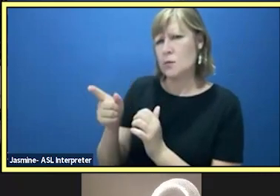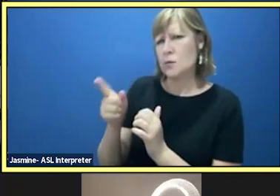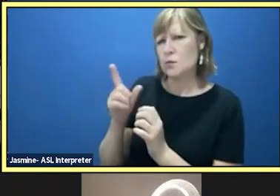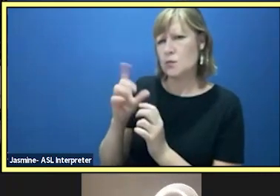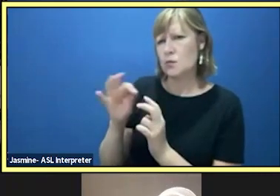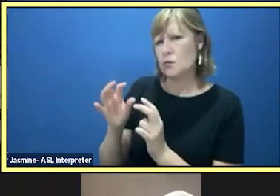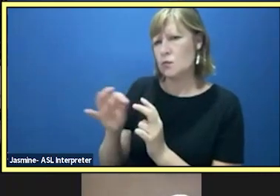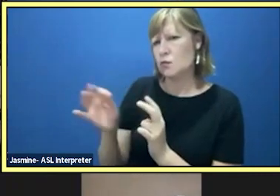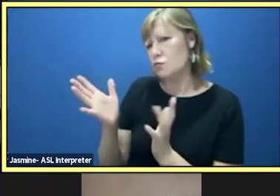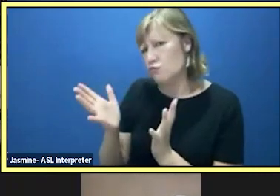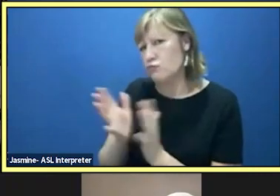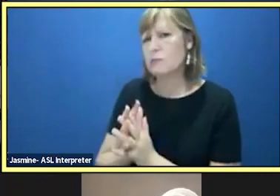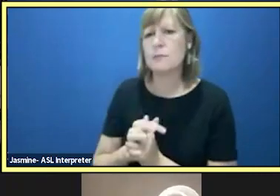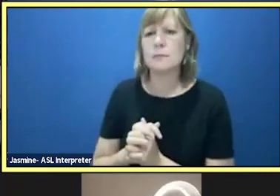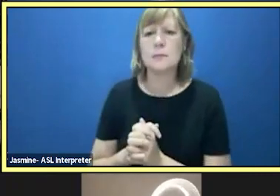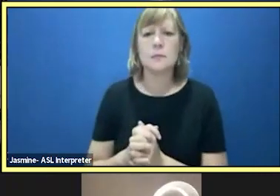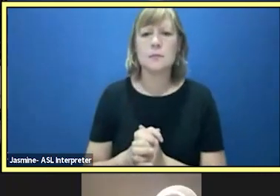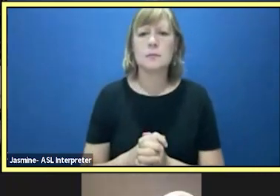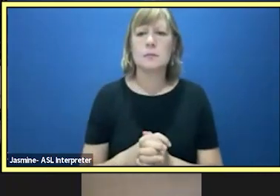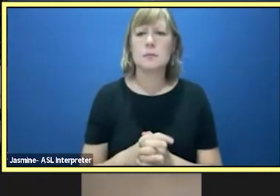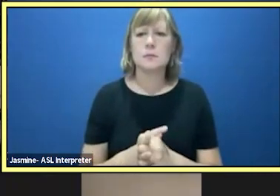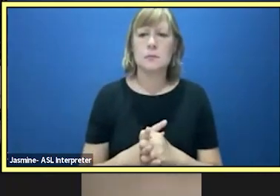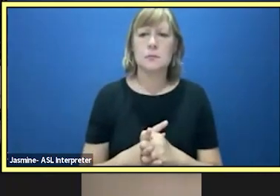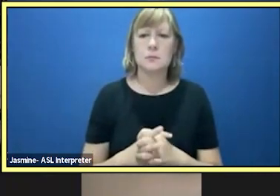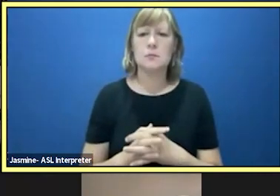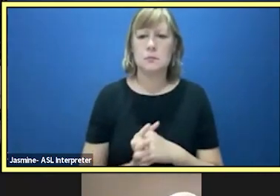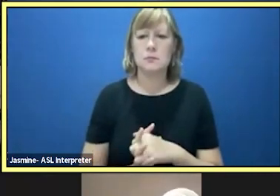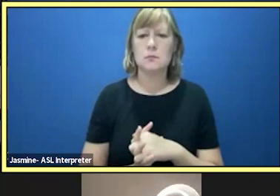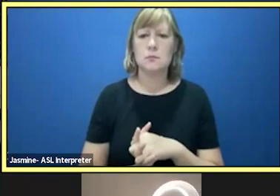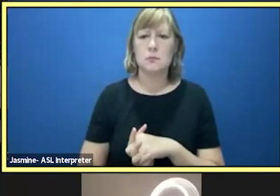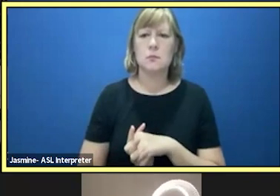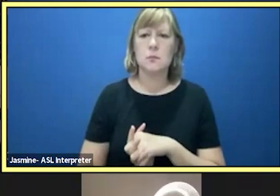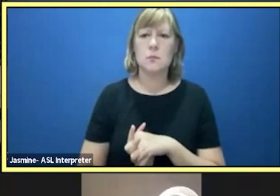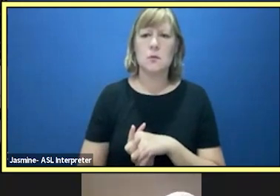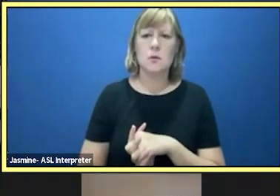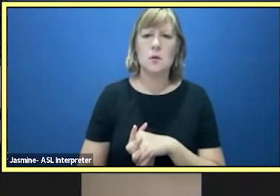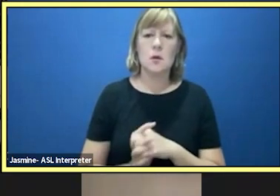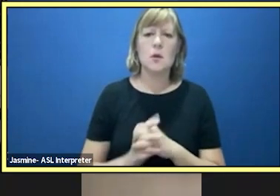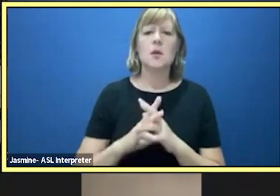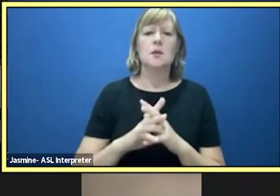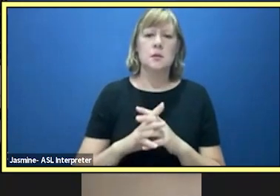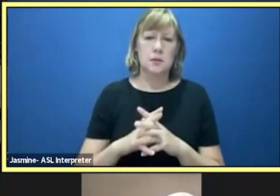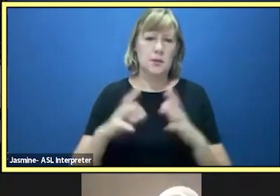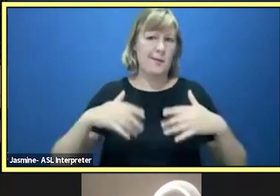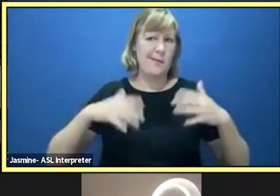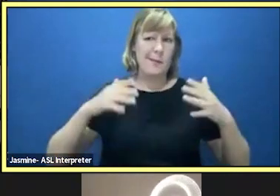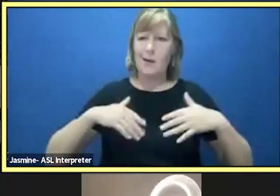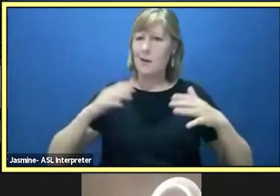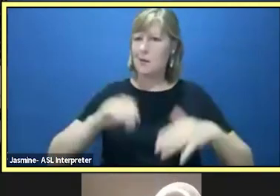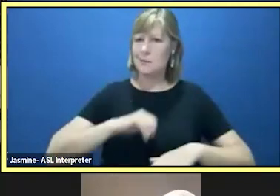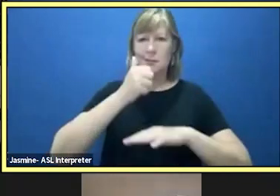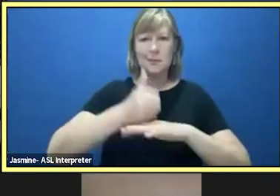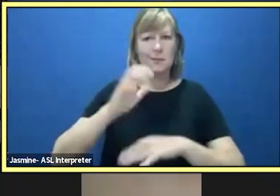So when we have case management up and running, which we don't have yet, but once we do,